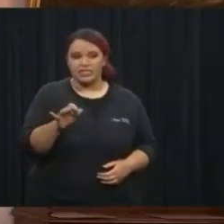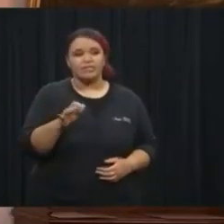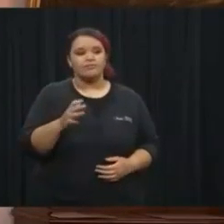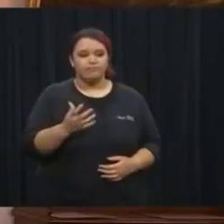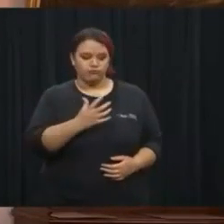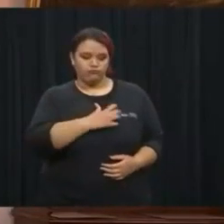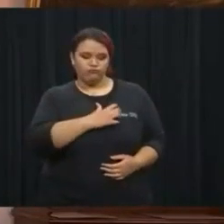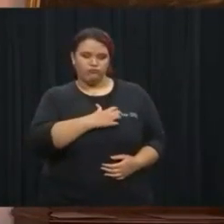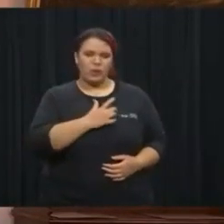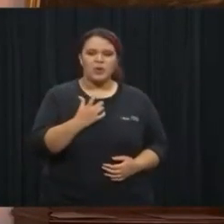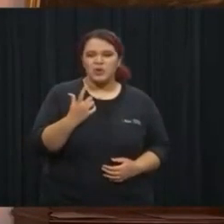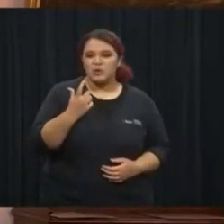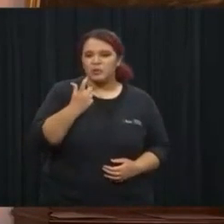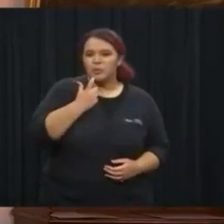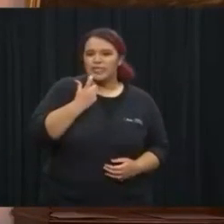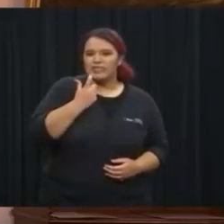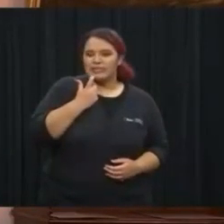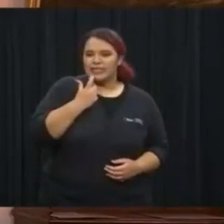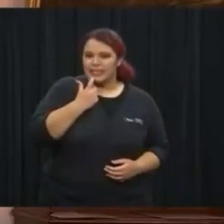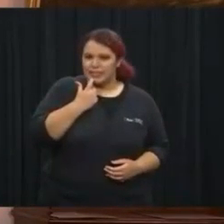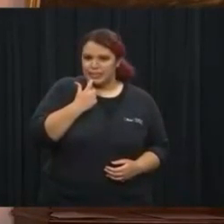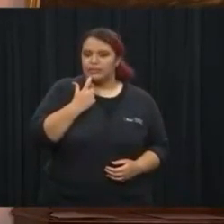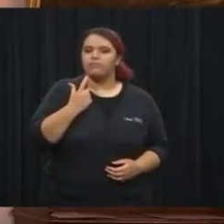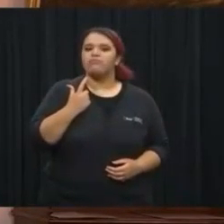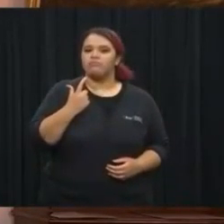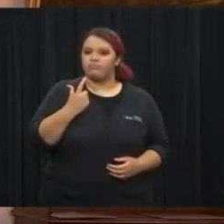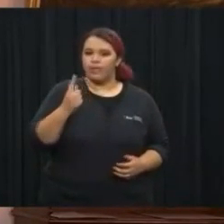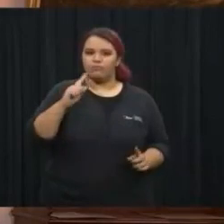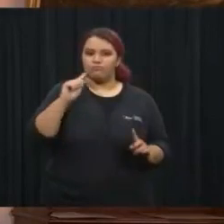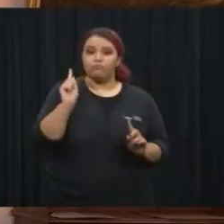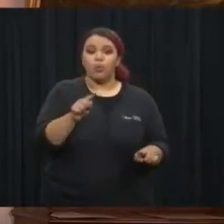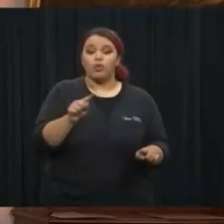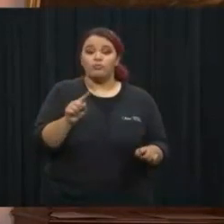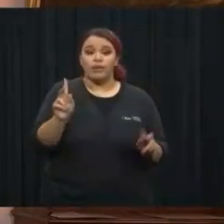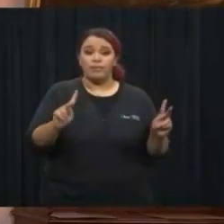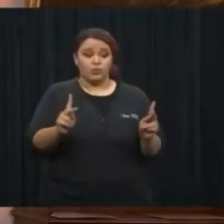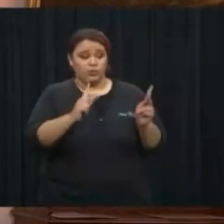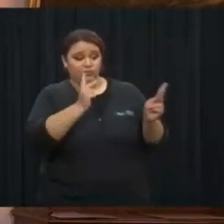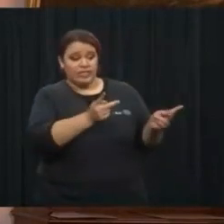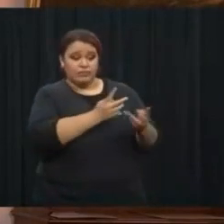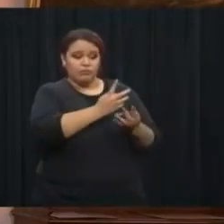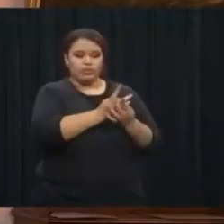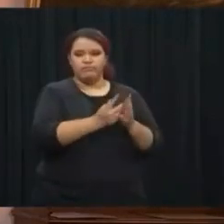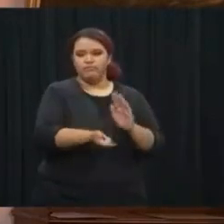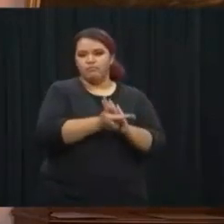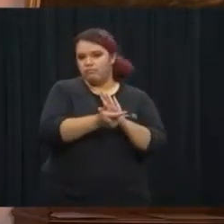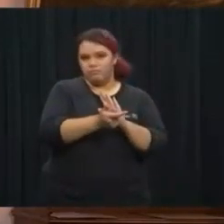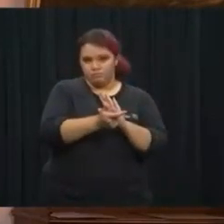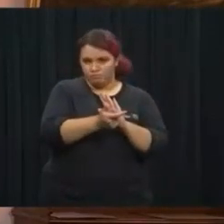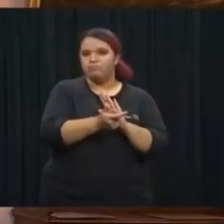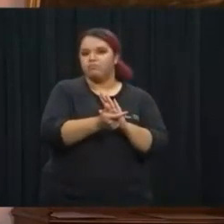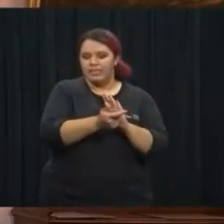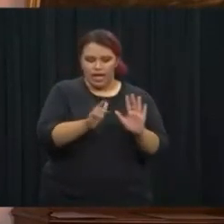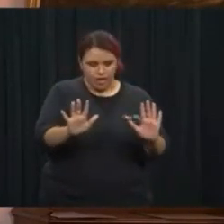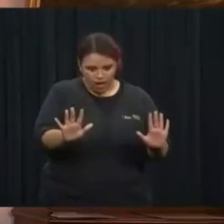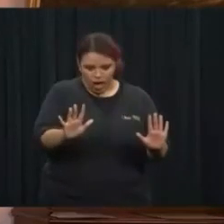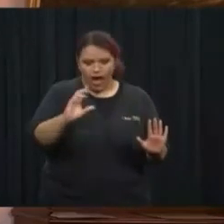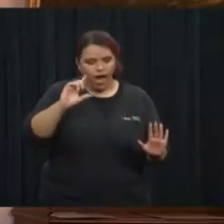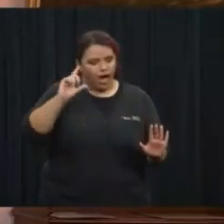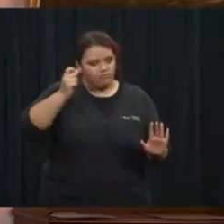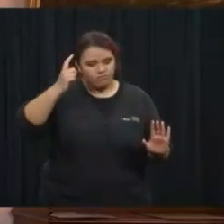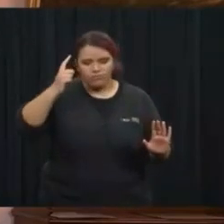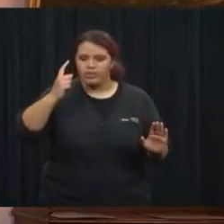the legislators and lawmakers and leaders of cities and communities, big and small, are trying to use the same talking points that we're using, and